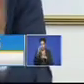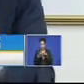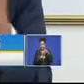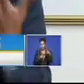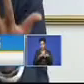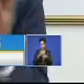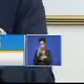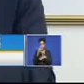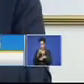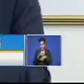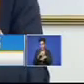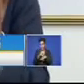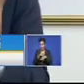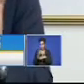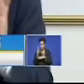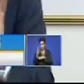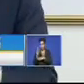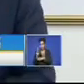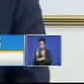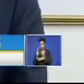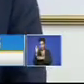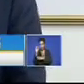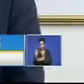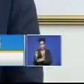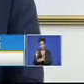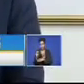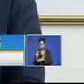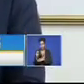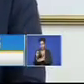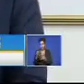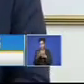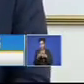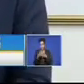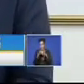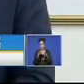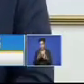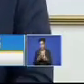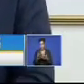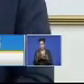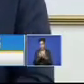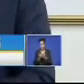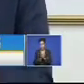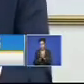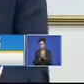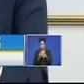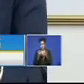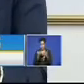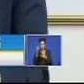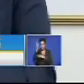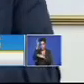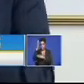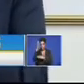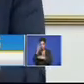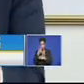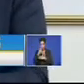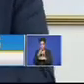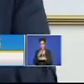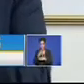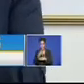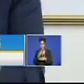0.004% of Americans that may have been affected, which is negligible. And of greater concern was that it appears as if